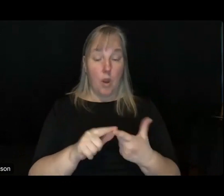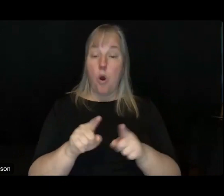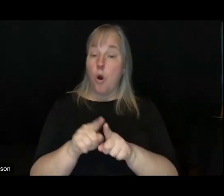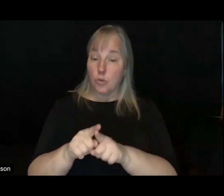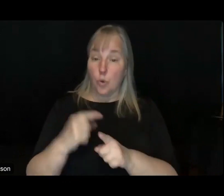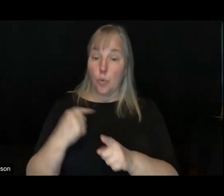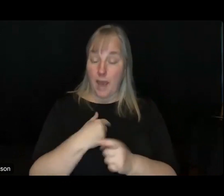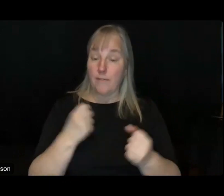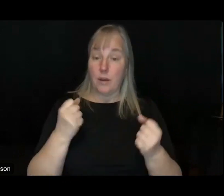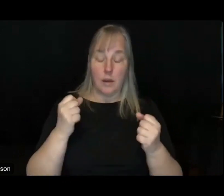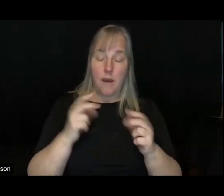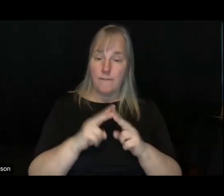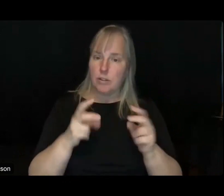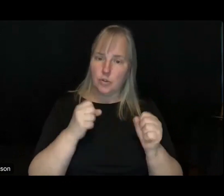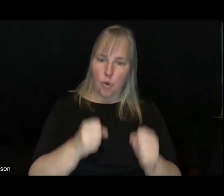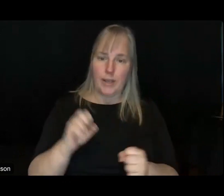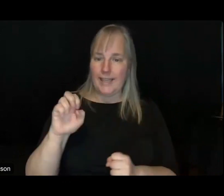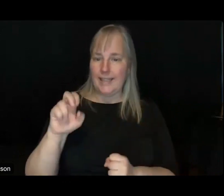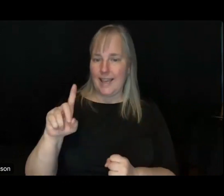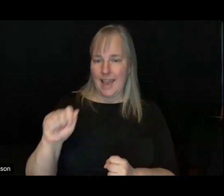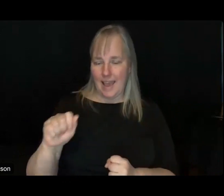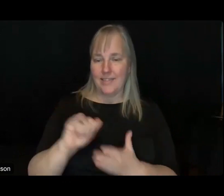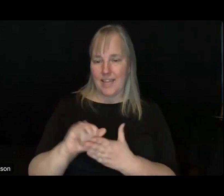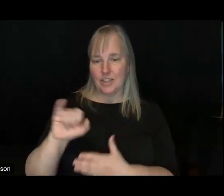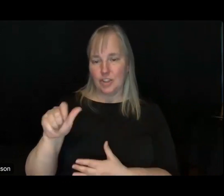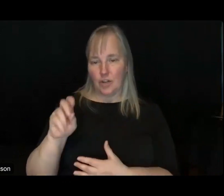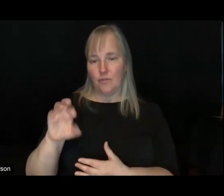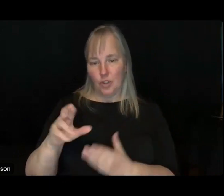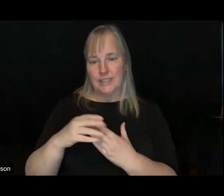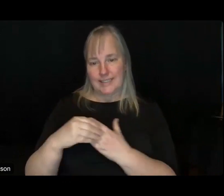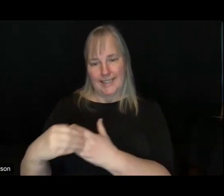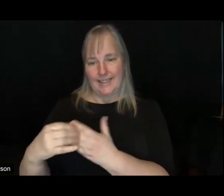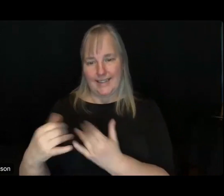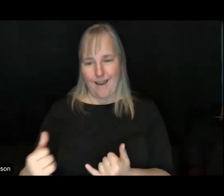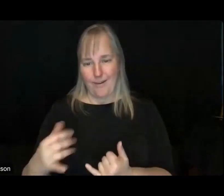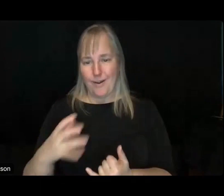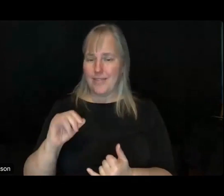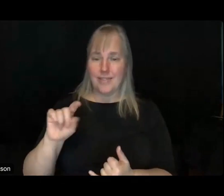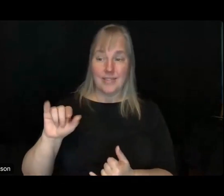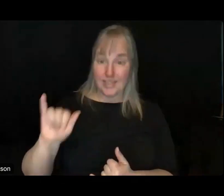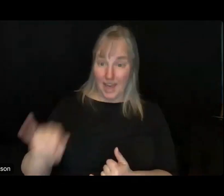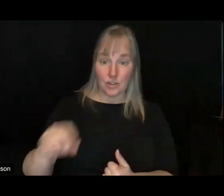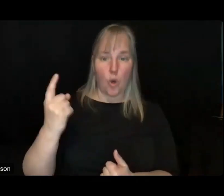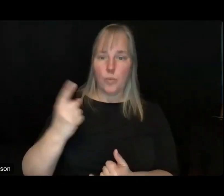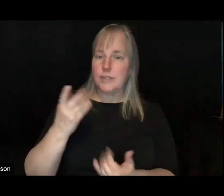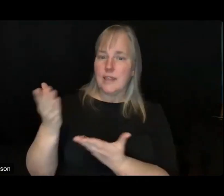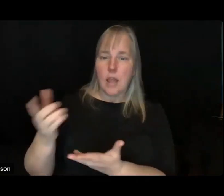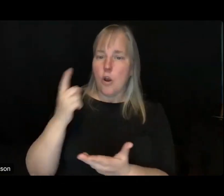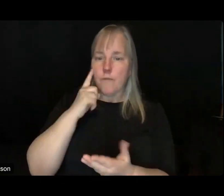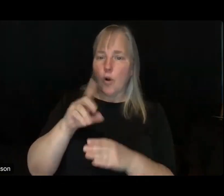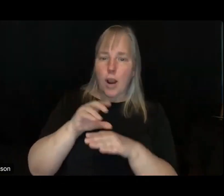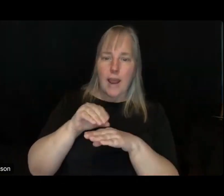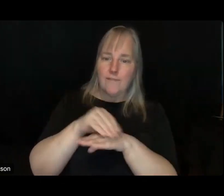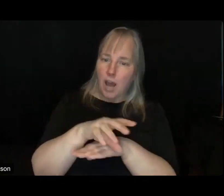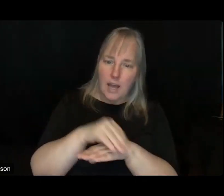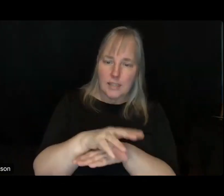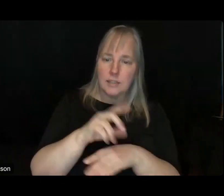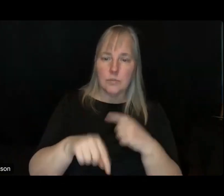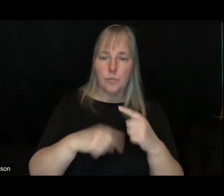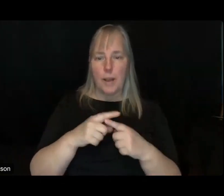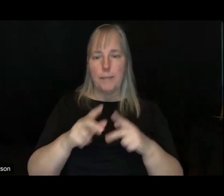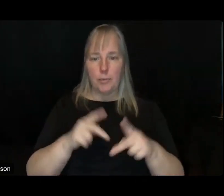strong EDA that Jennifer's leading now, that is always there for advice when people need help finding